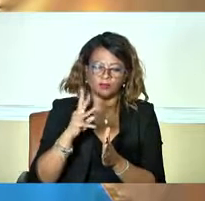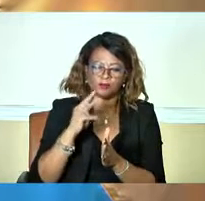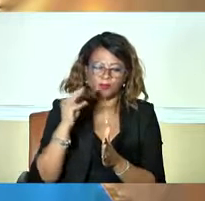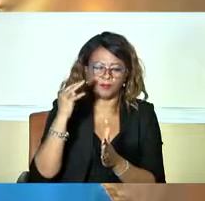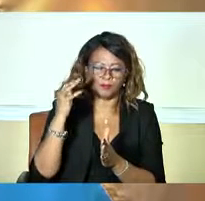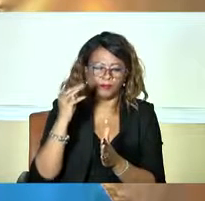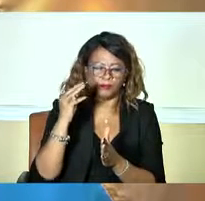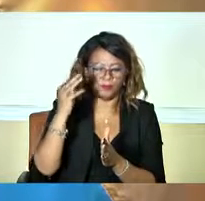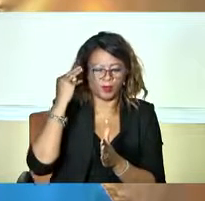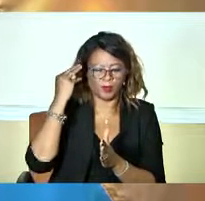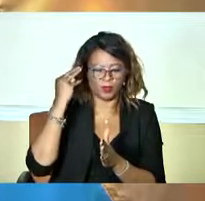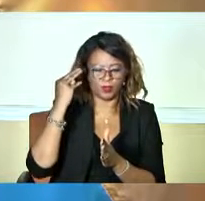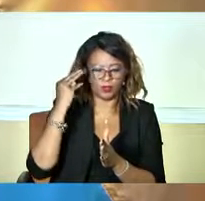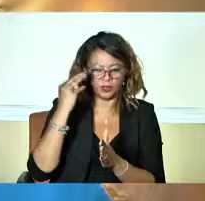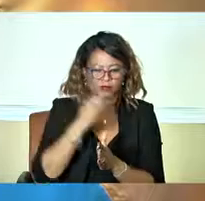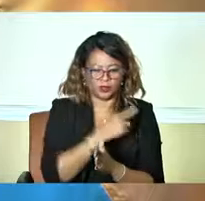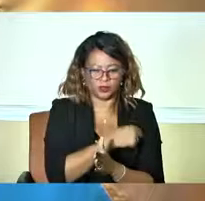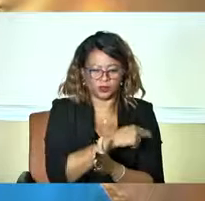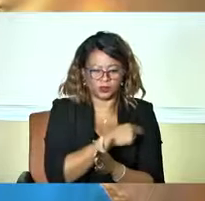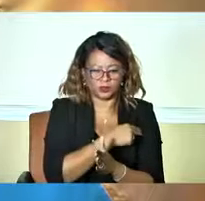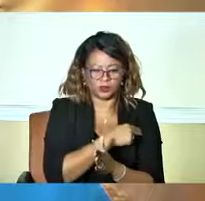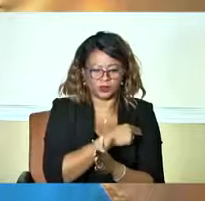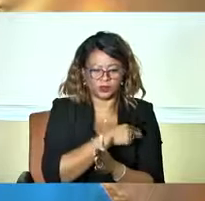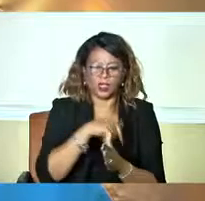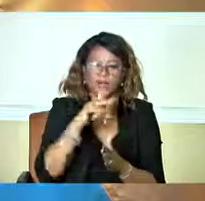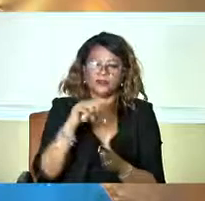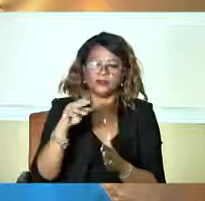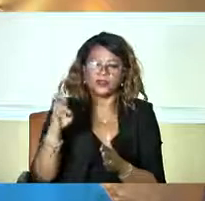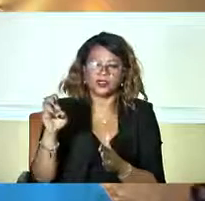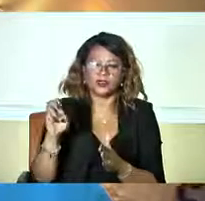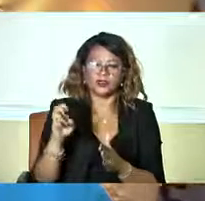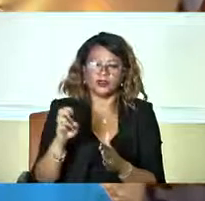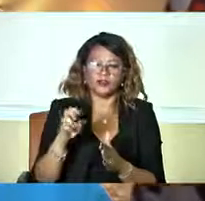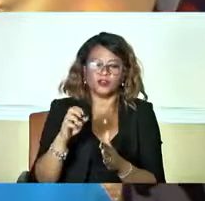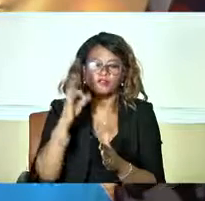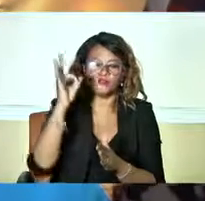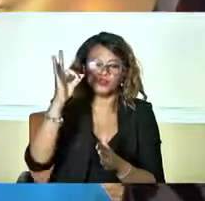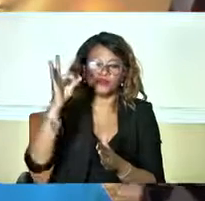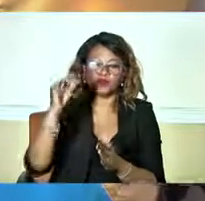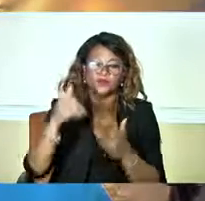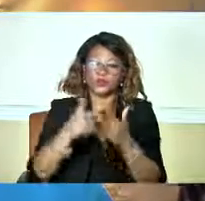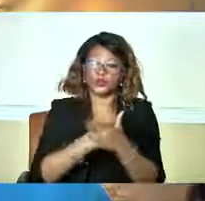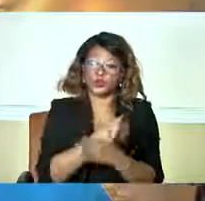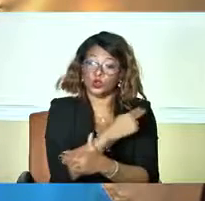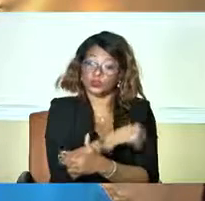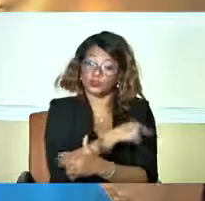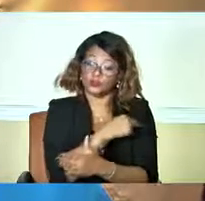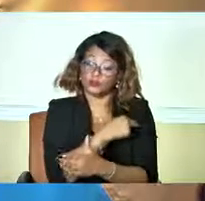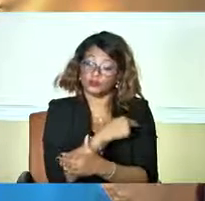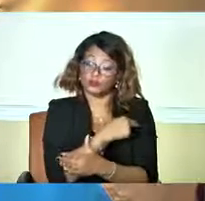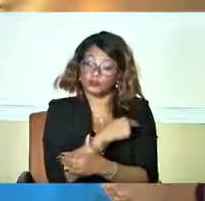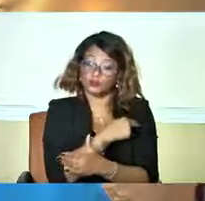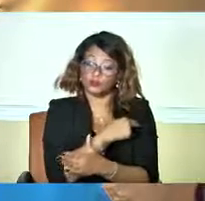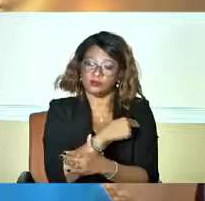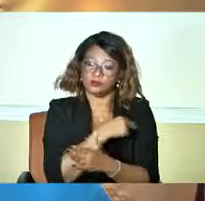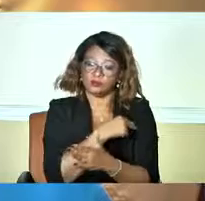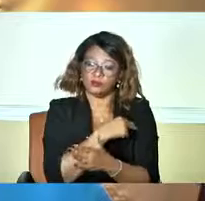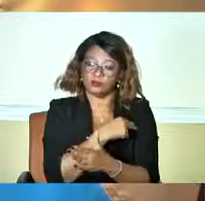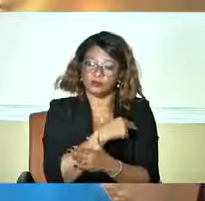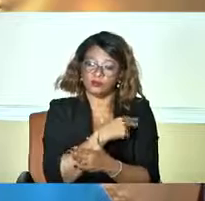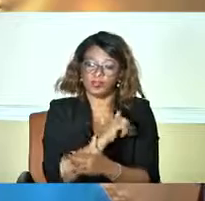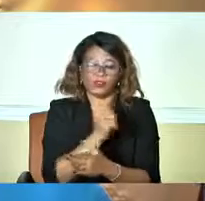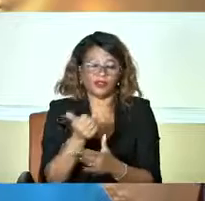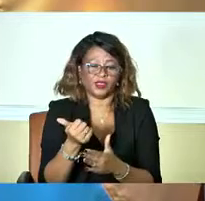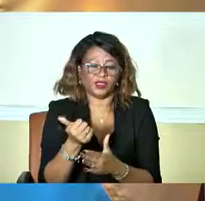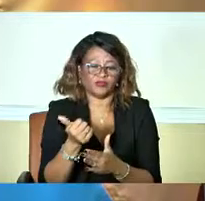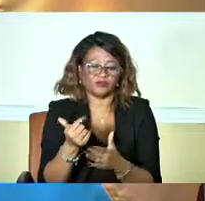but can you provide an update as to the state or the future of this new hospital? Any timelines? Have any contracts or